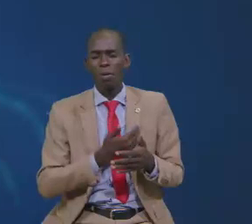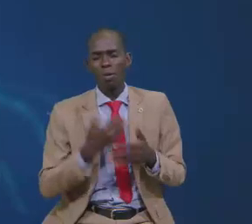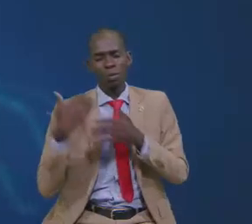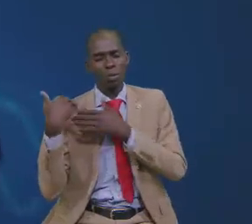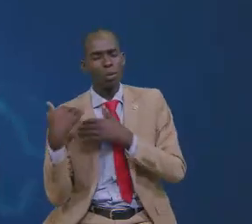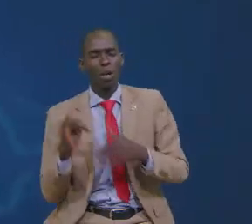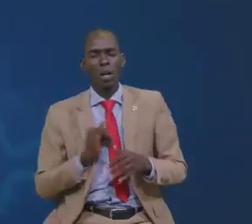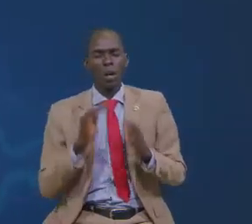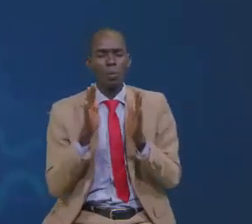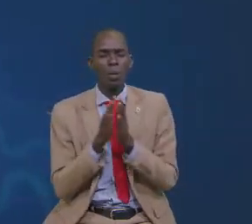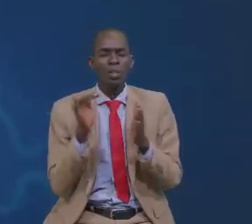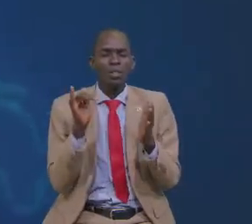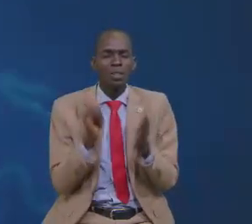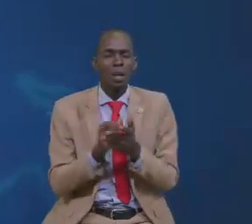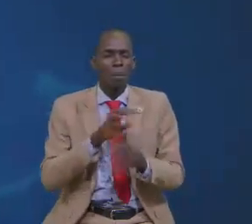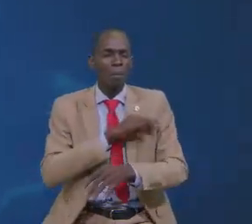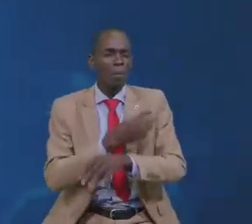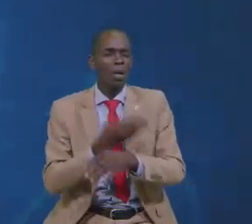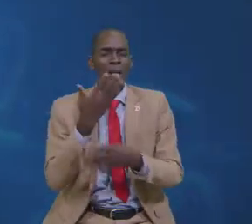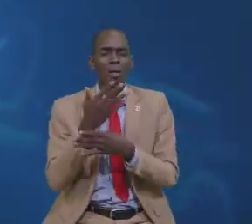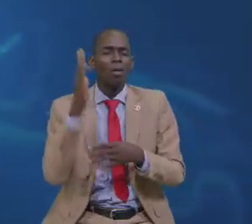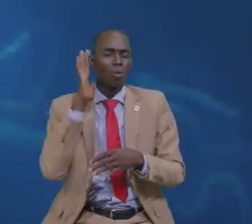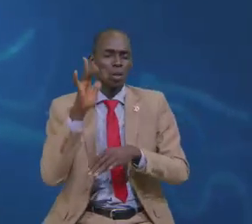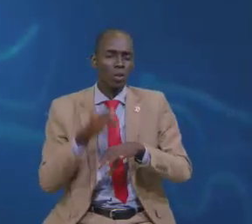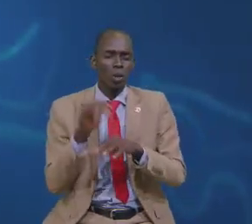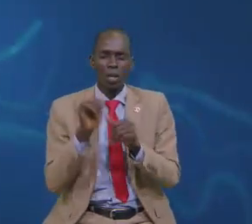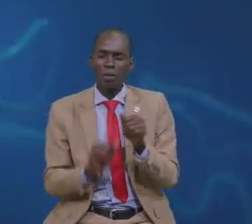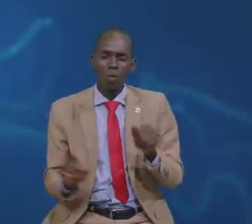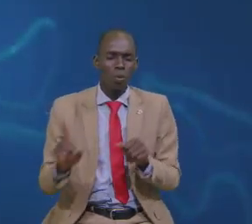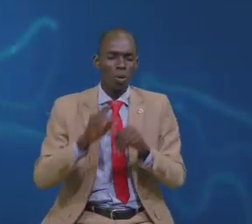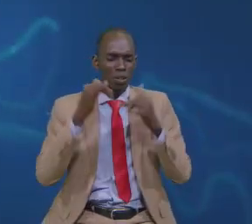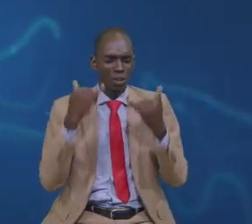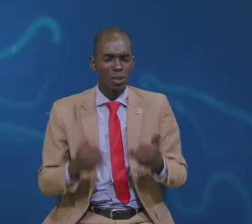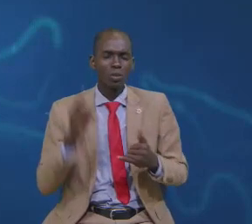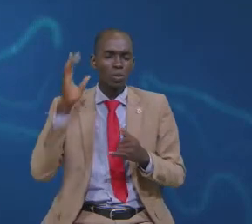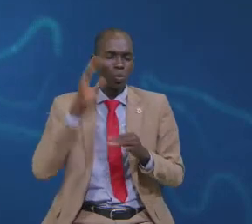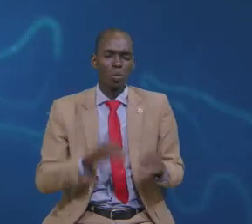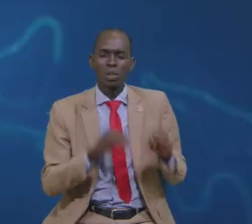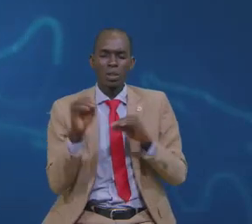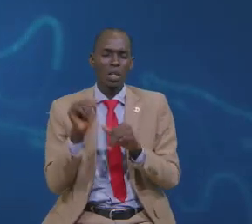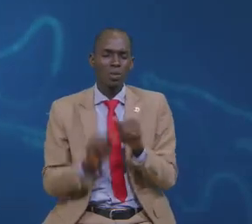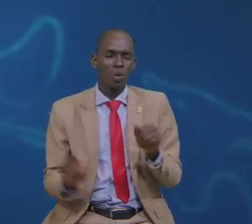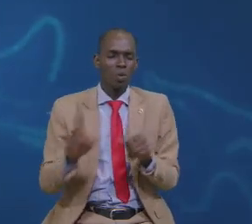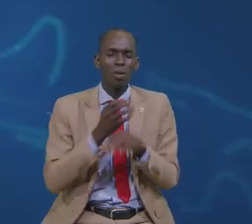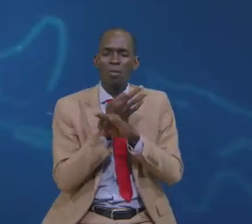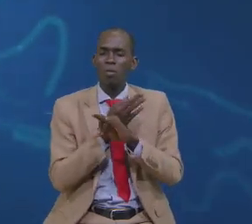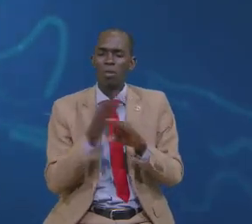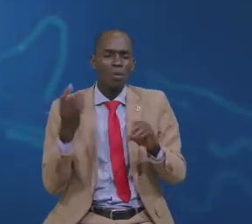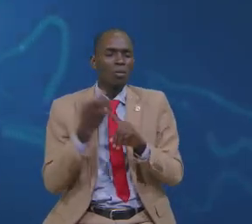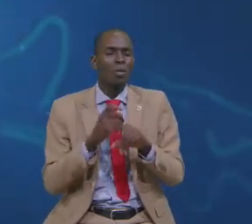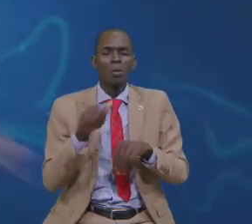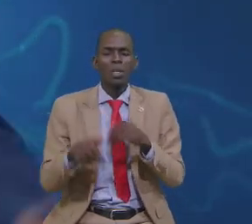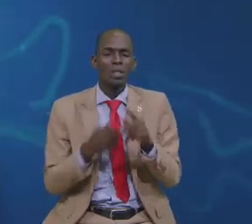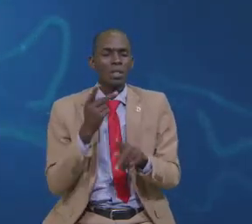that Mighty heart will touch everyone now you set everyone free from every kind of